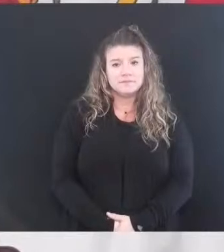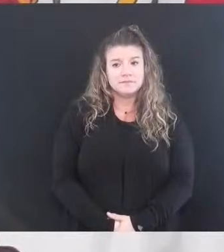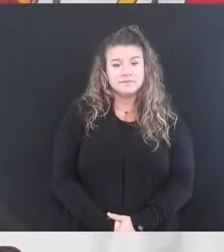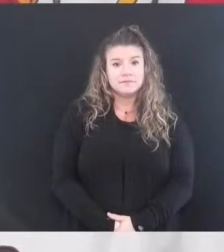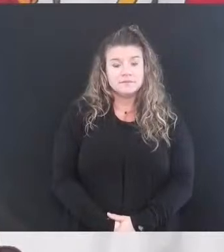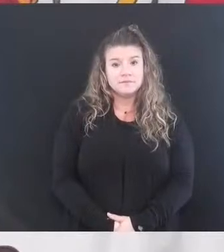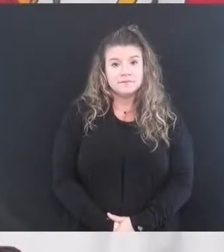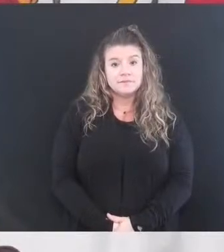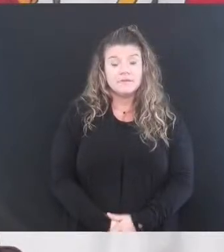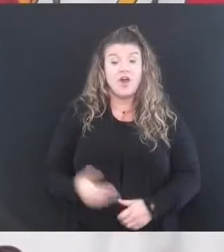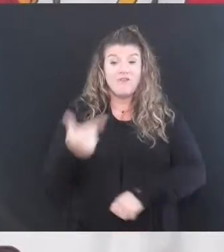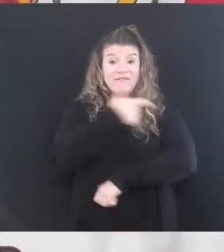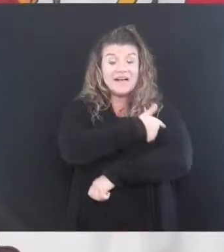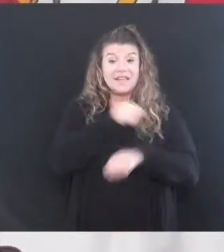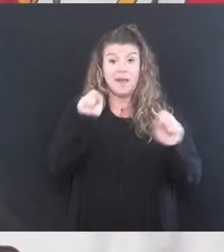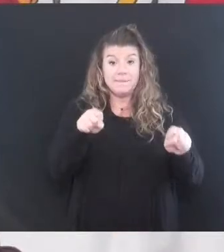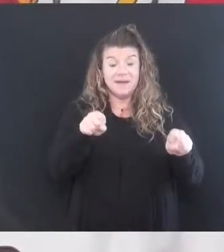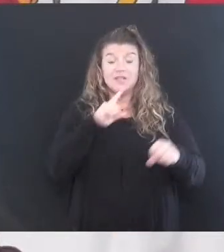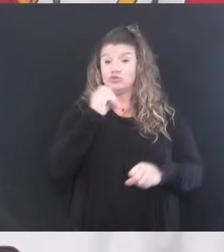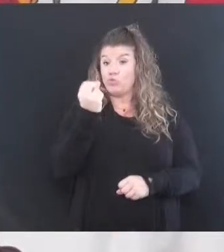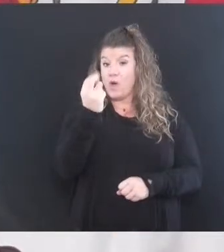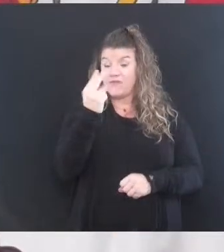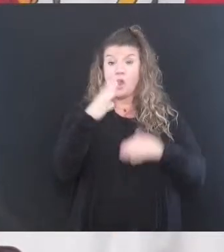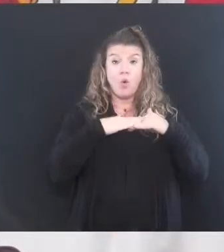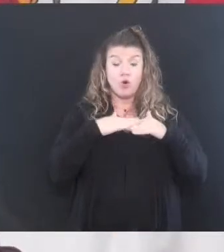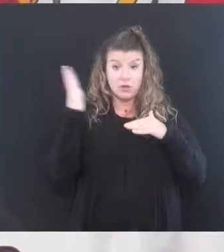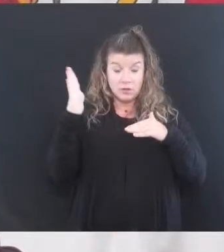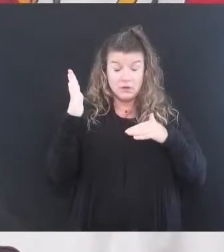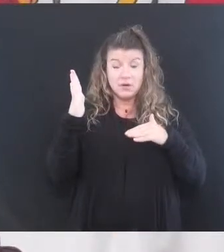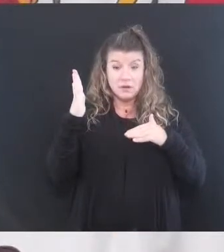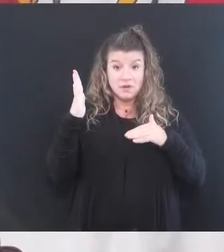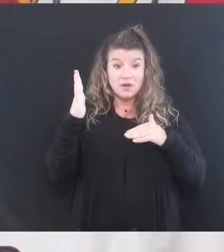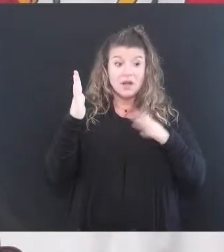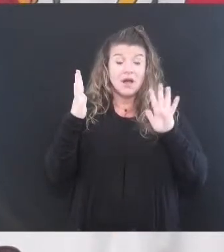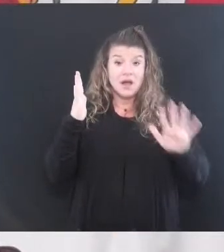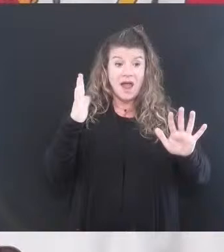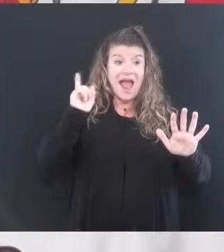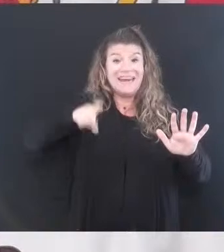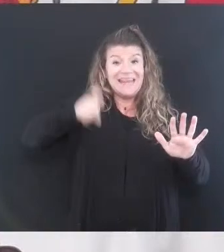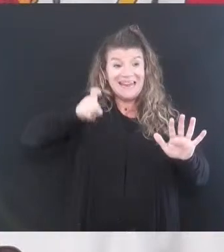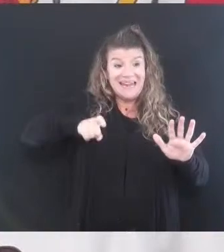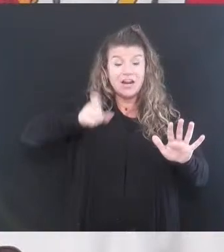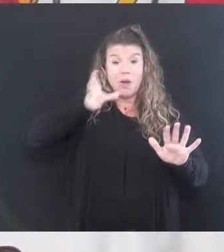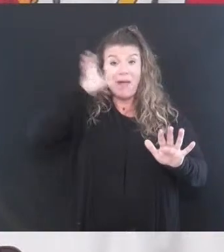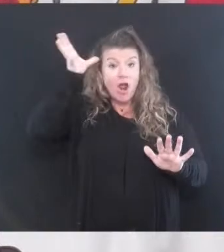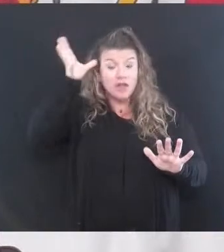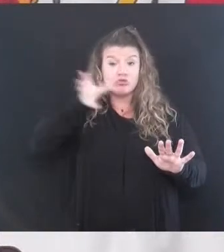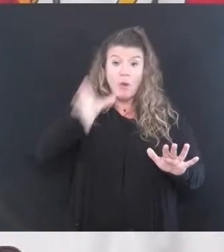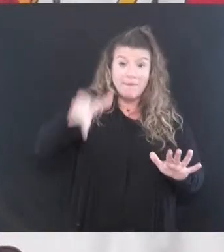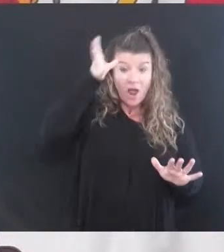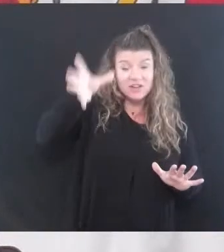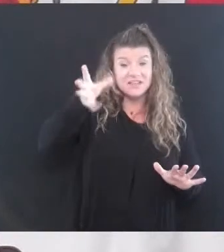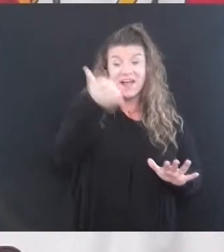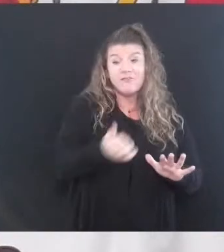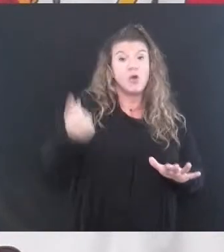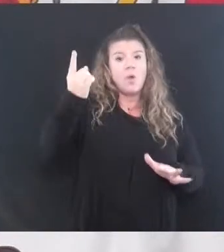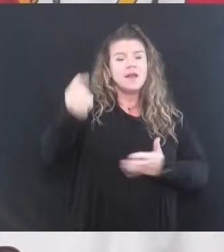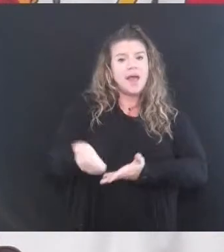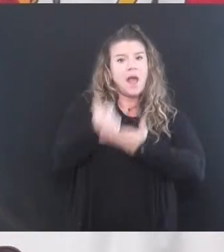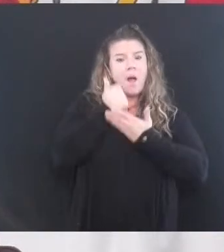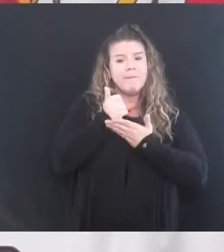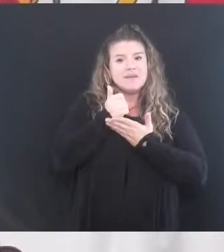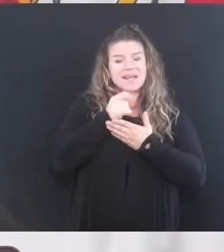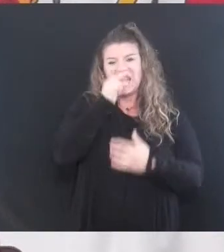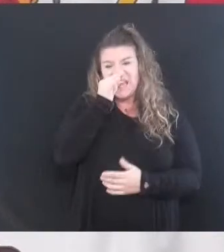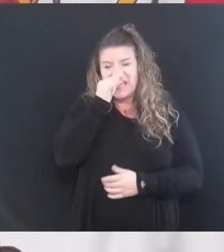On our vaccine eligibility, of course, it's 12 and older. I need our parents, grandparents, and everybody to help us with getting